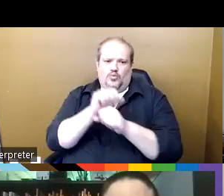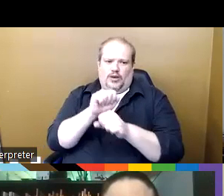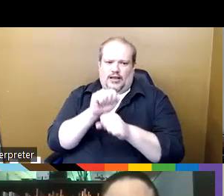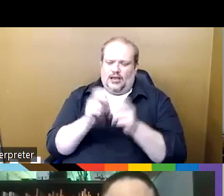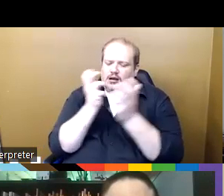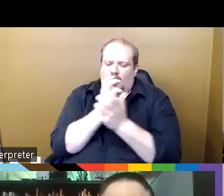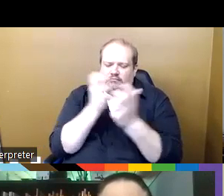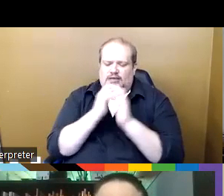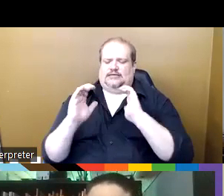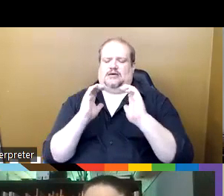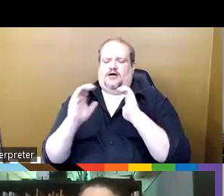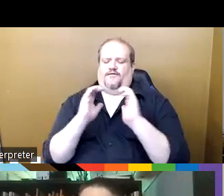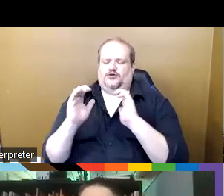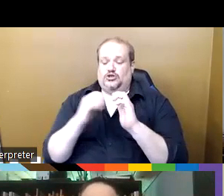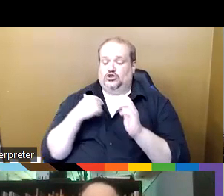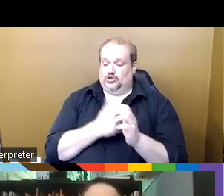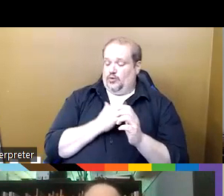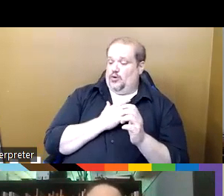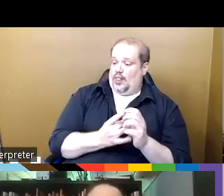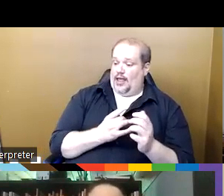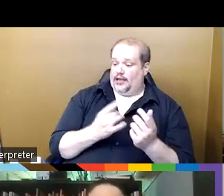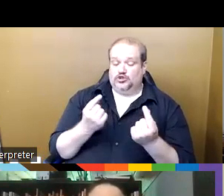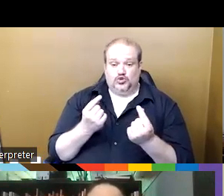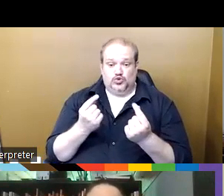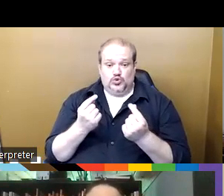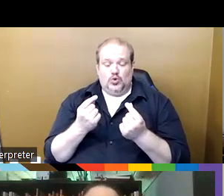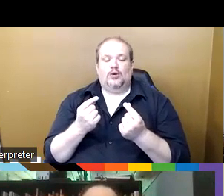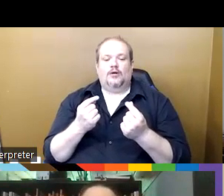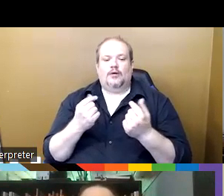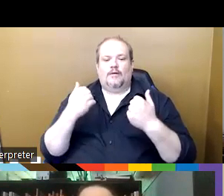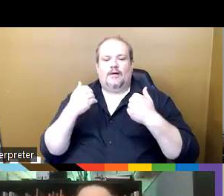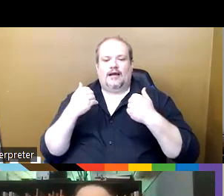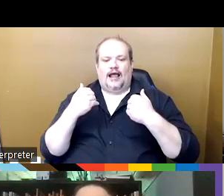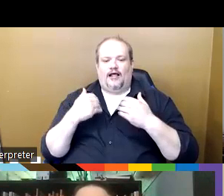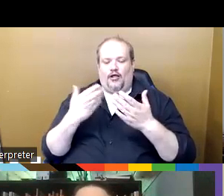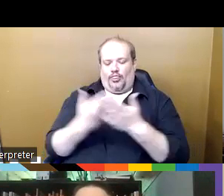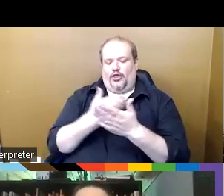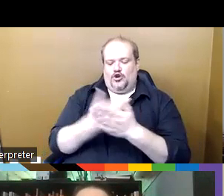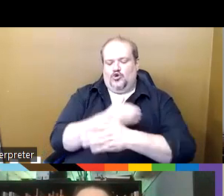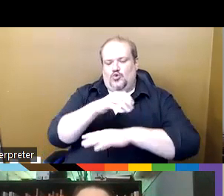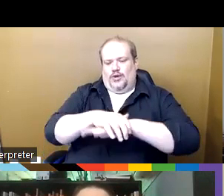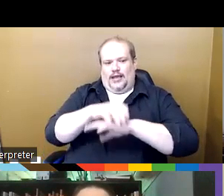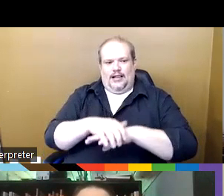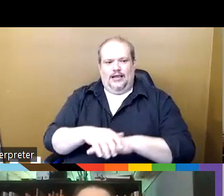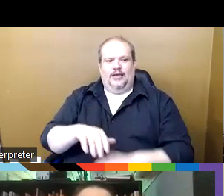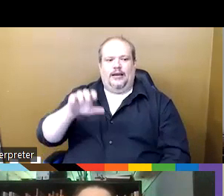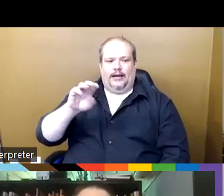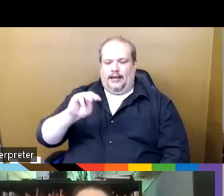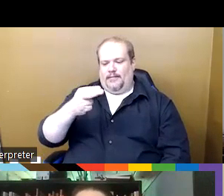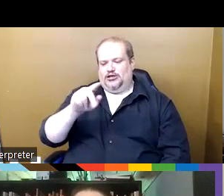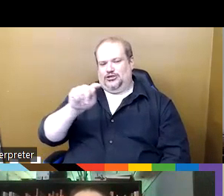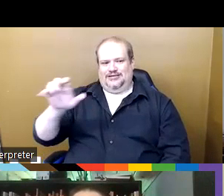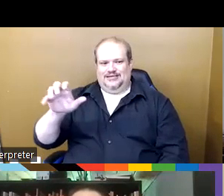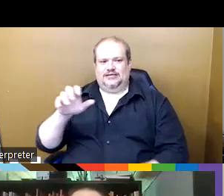amazing conversation. What we would like to do in behalf of the New England Mental Health TTC and specifically the READ,